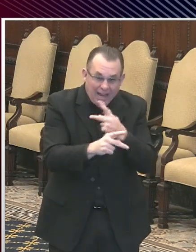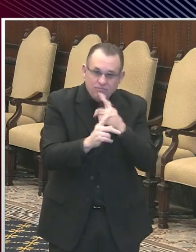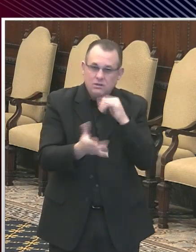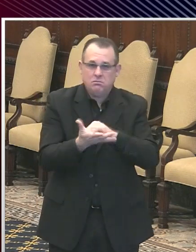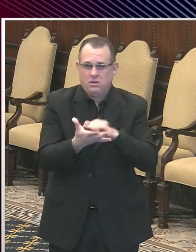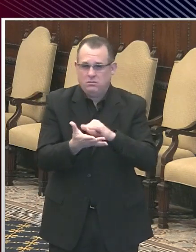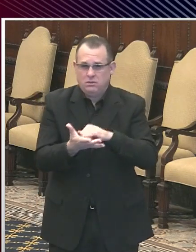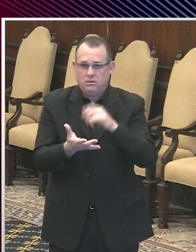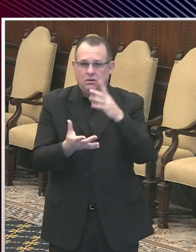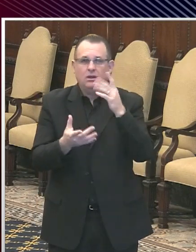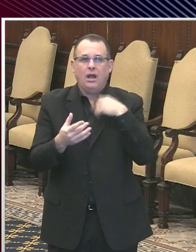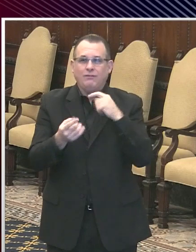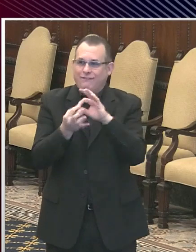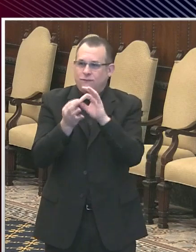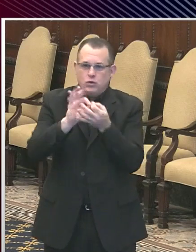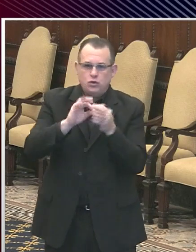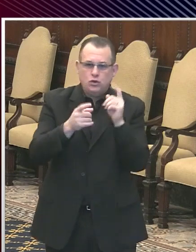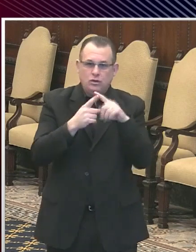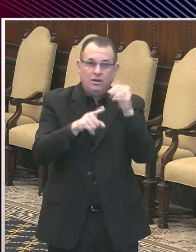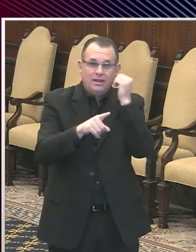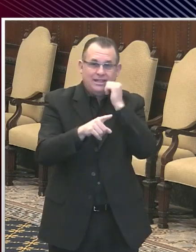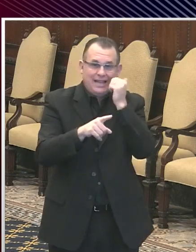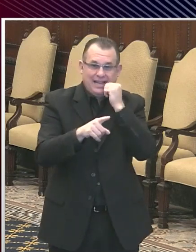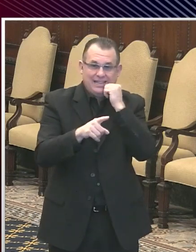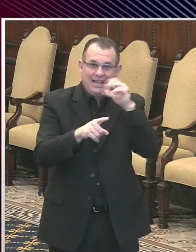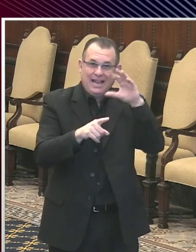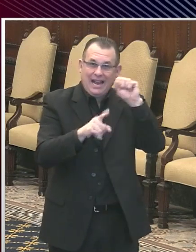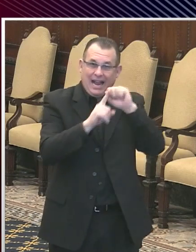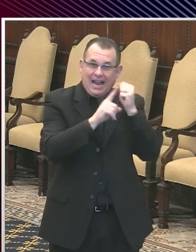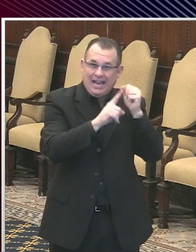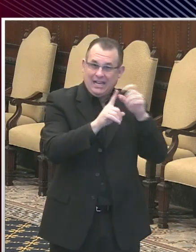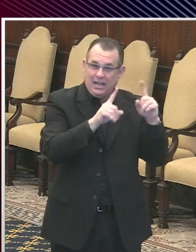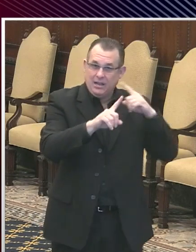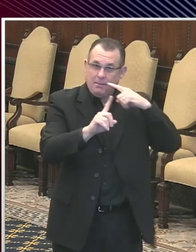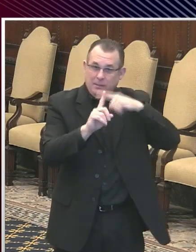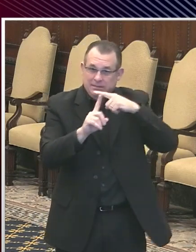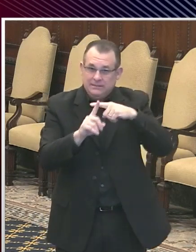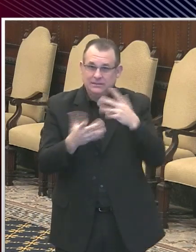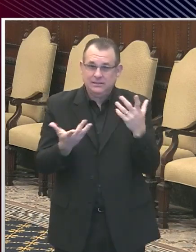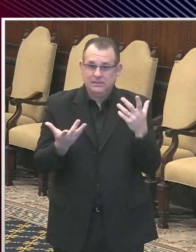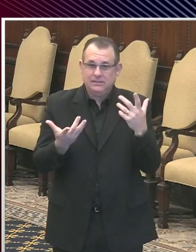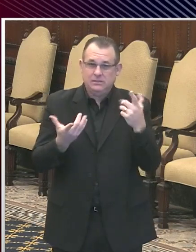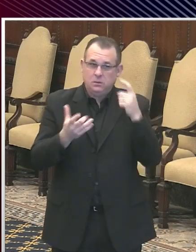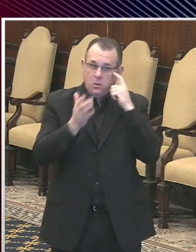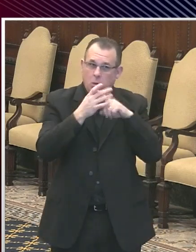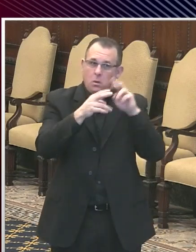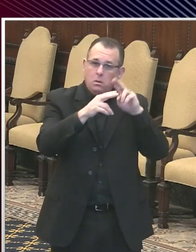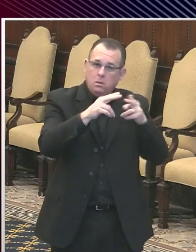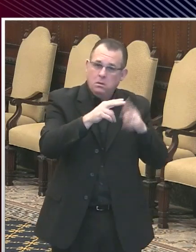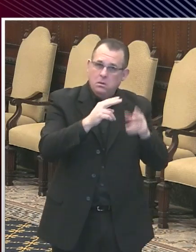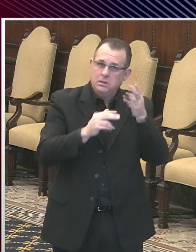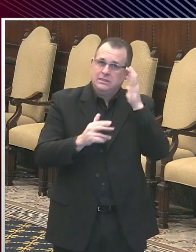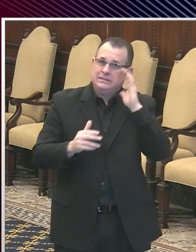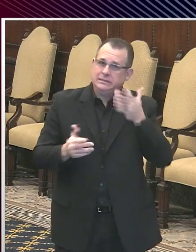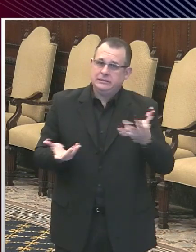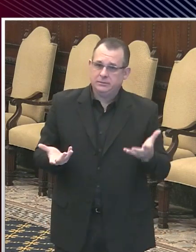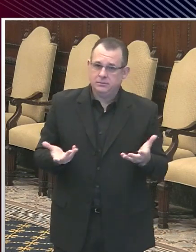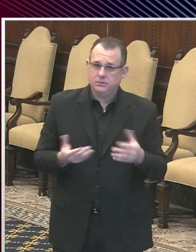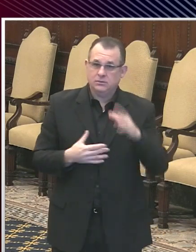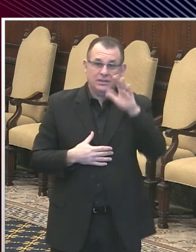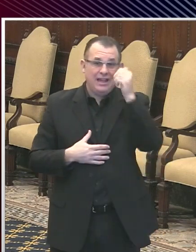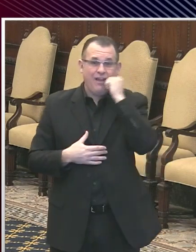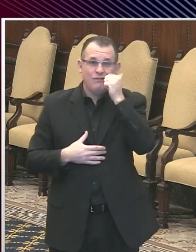the daily case counts. So that's why I'm focusing so much on how many cases we have per day. Now, we know they fluctuate a lot day to day. So you have to think about kind of an